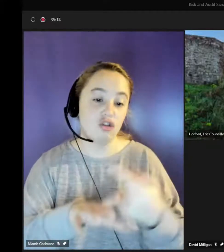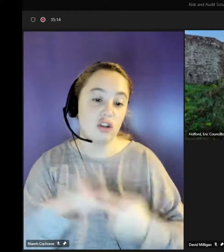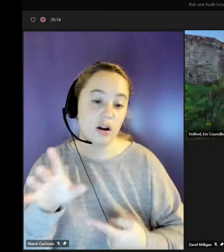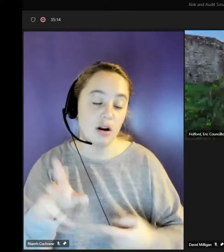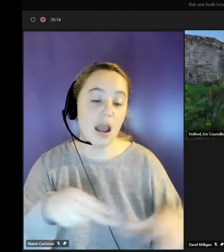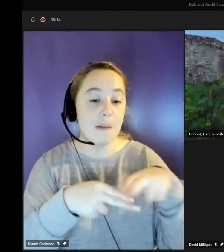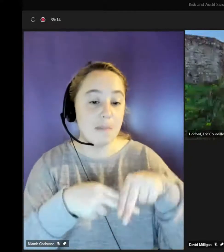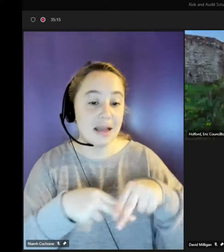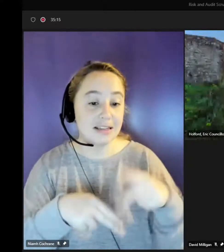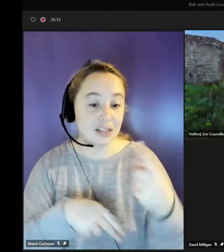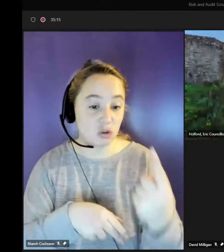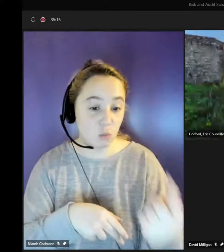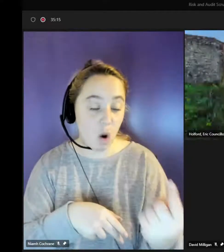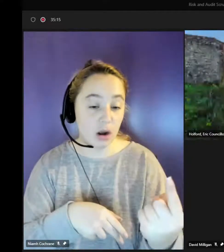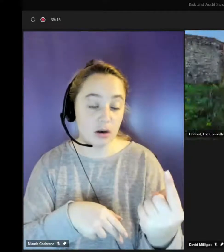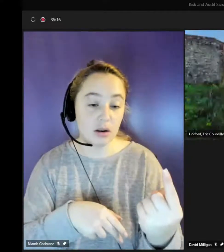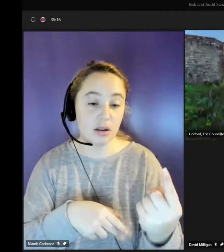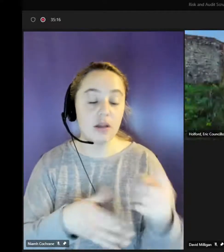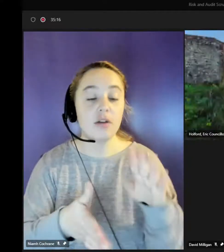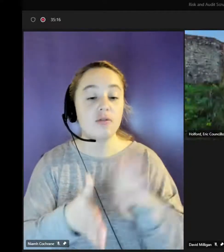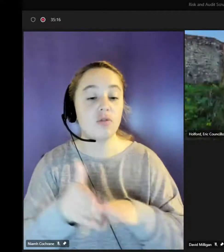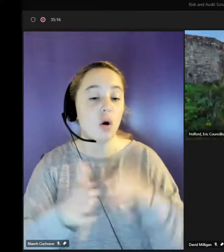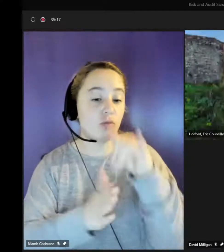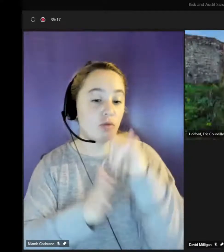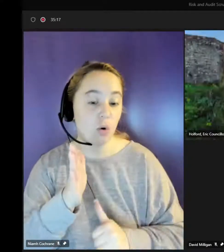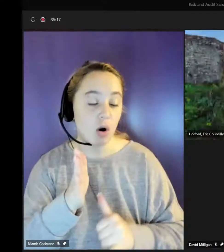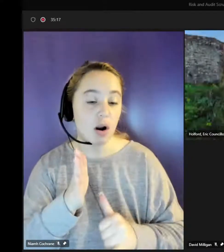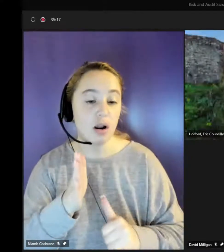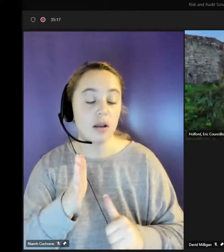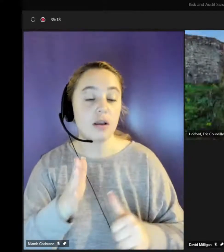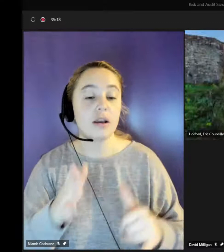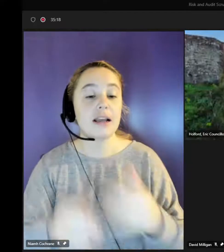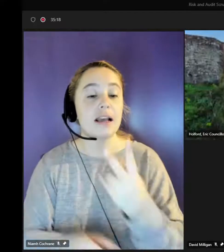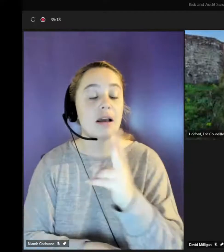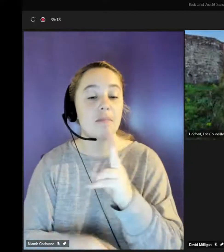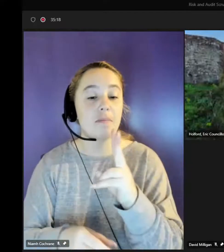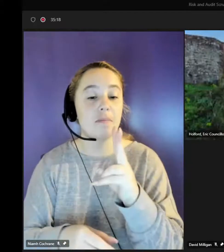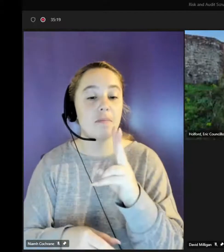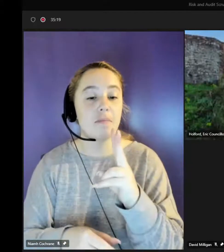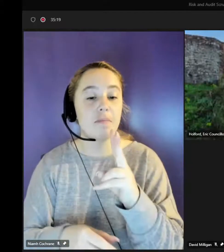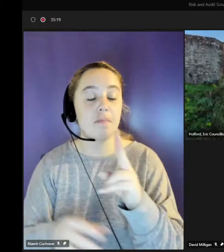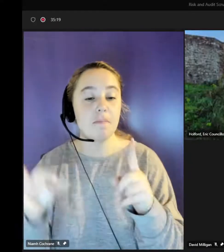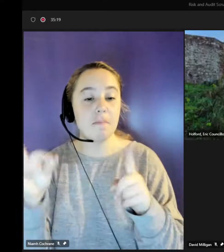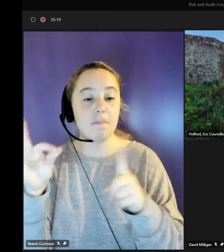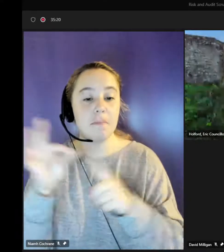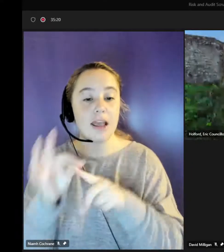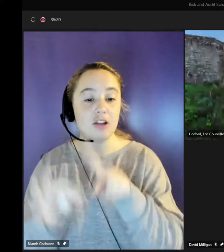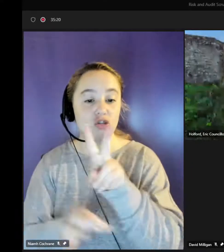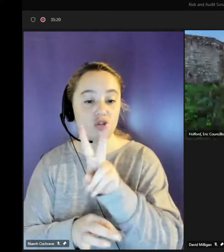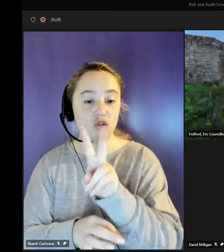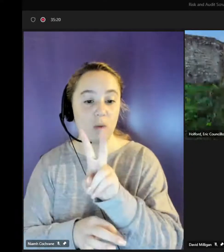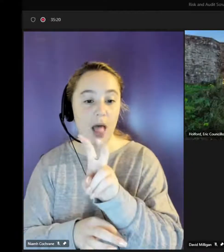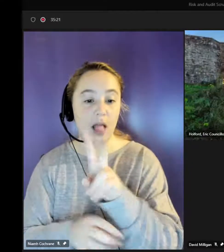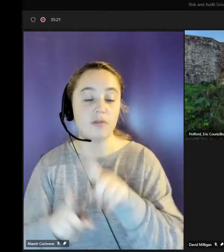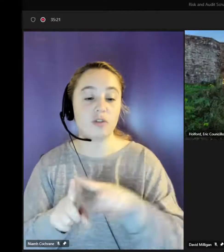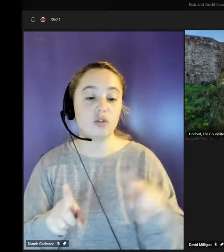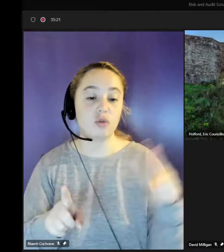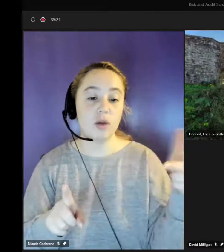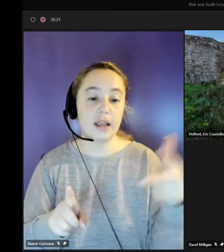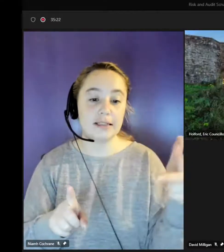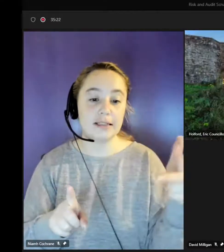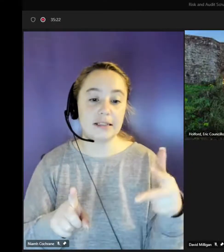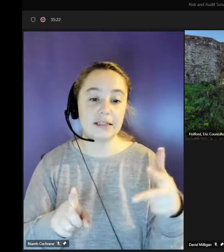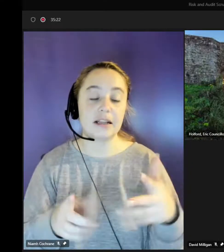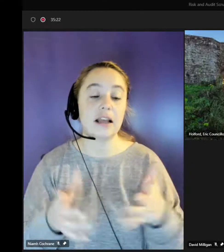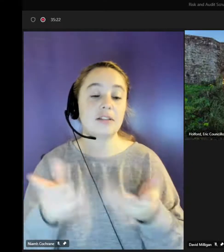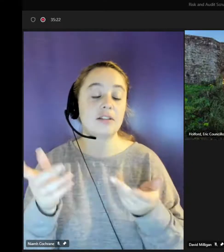Appendix 1 of the report, which is in page 12 to 18, is lifted from the governance statement